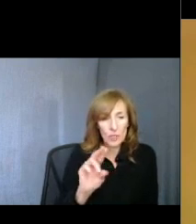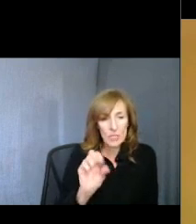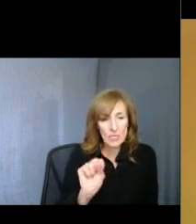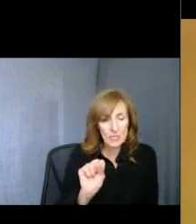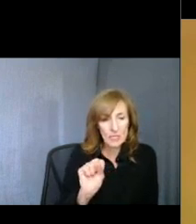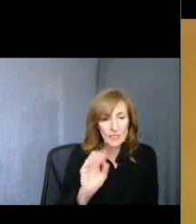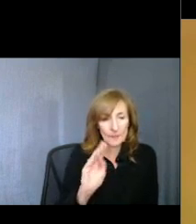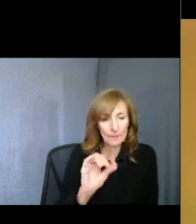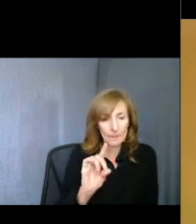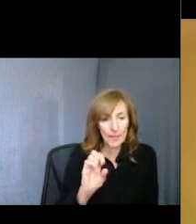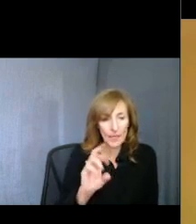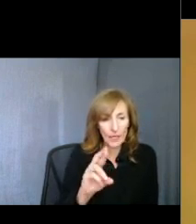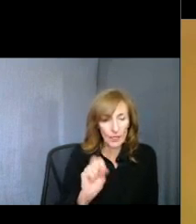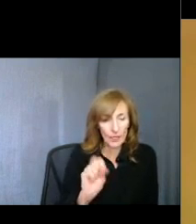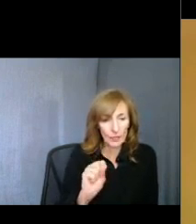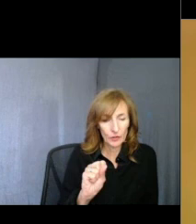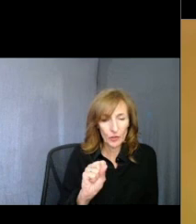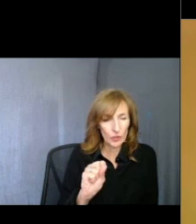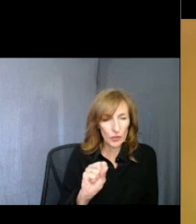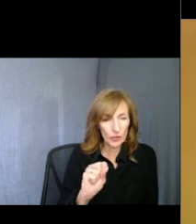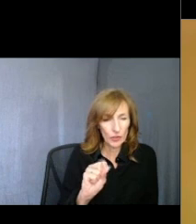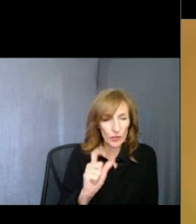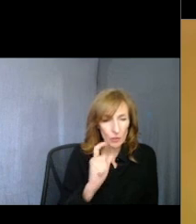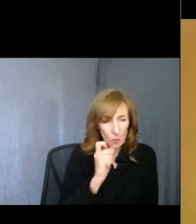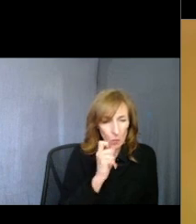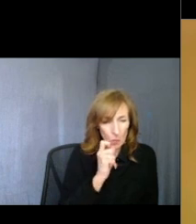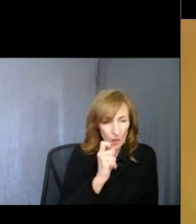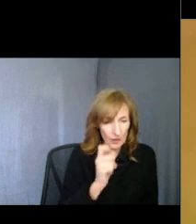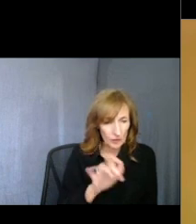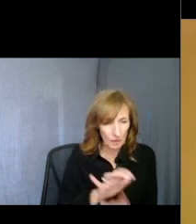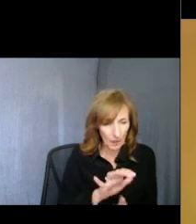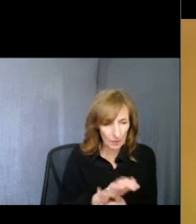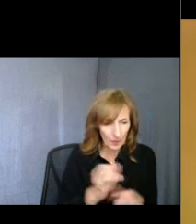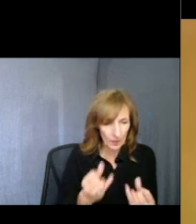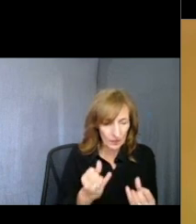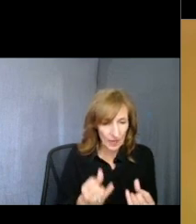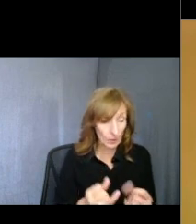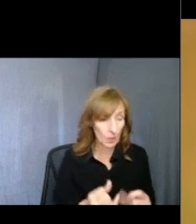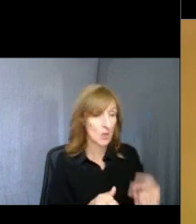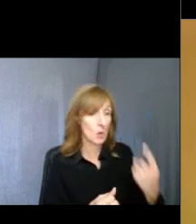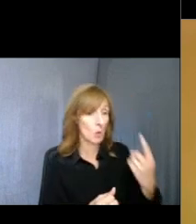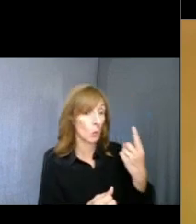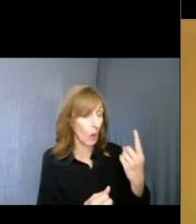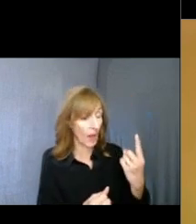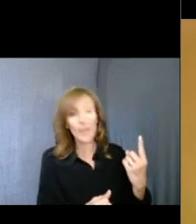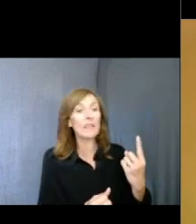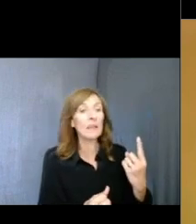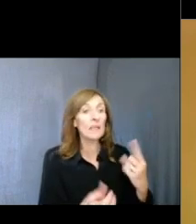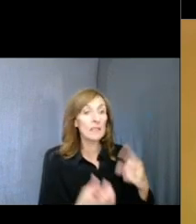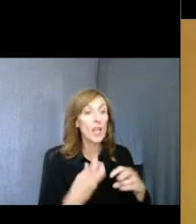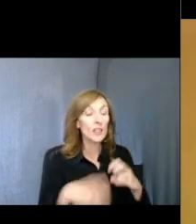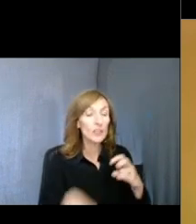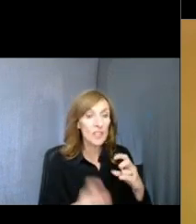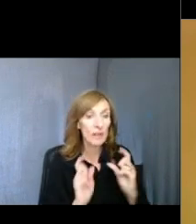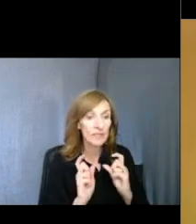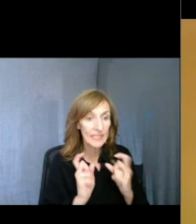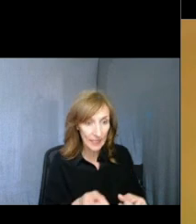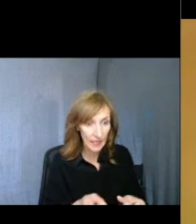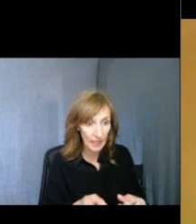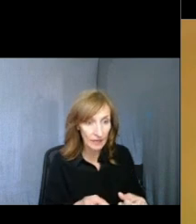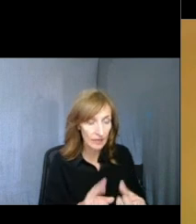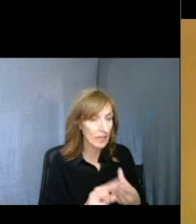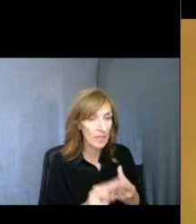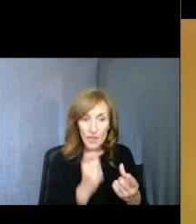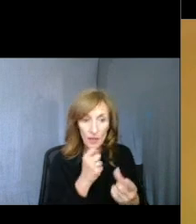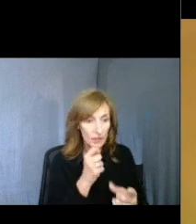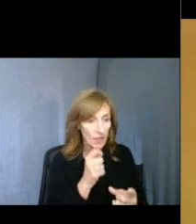Couple different reasons. One, they're a pain, right? They're a pain to administer. Cats hate them. I know there are people